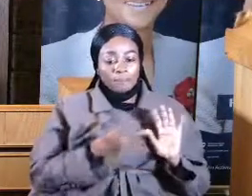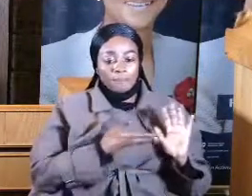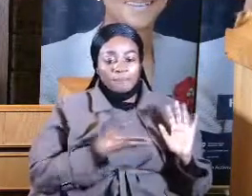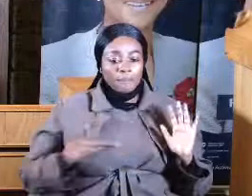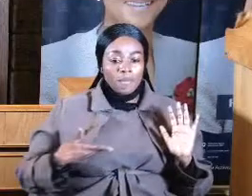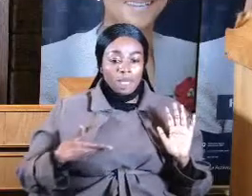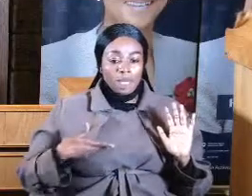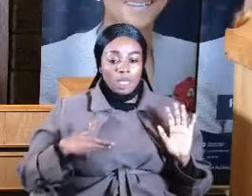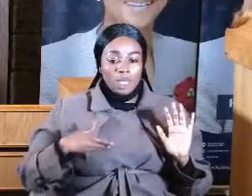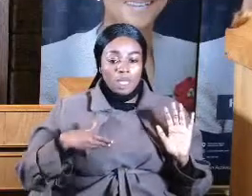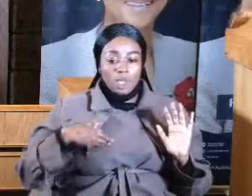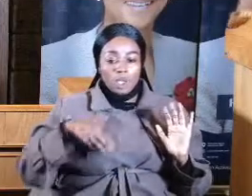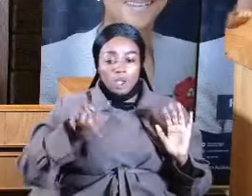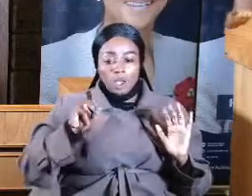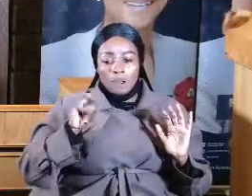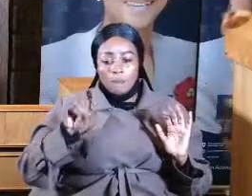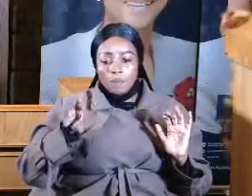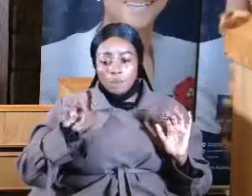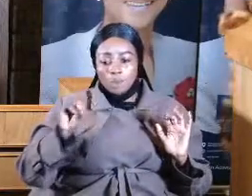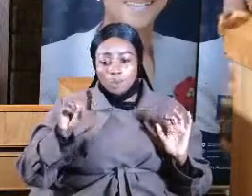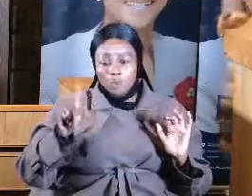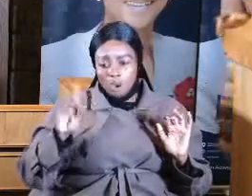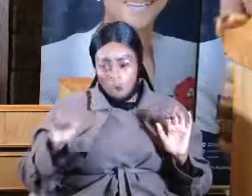Mofumahadi AAG Muroka.